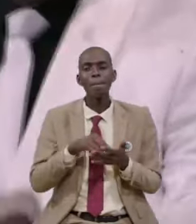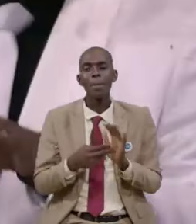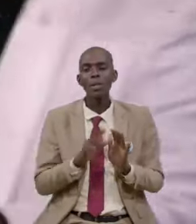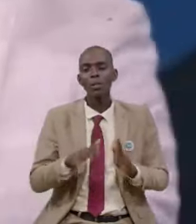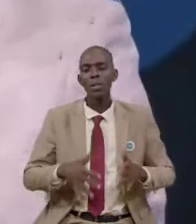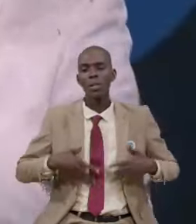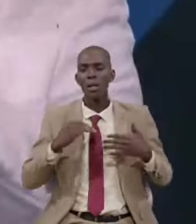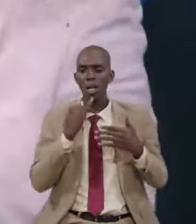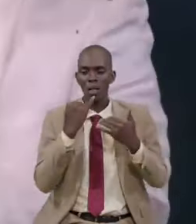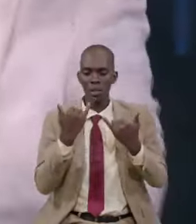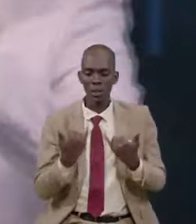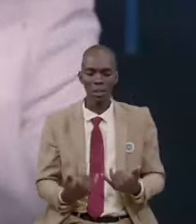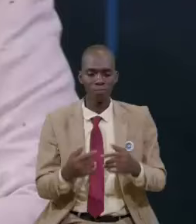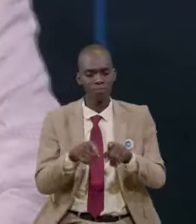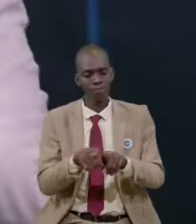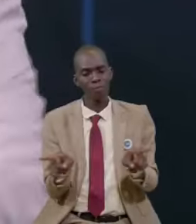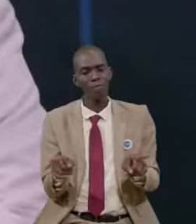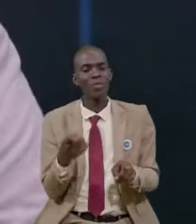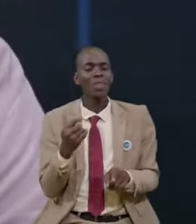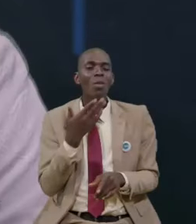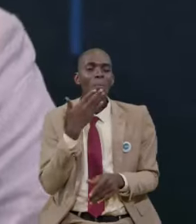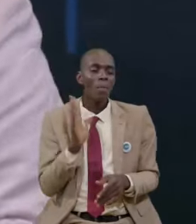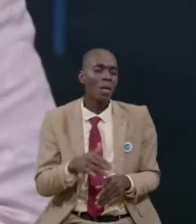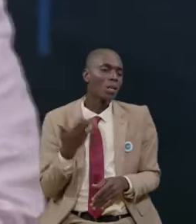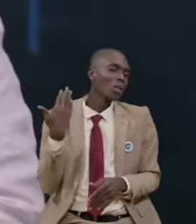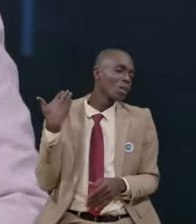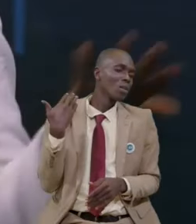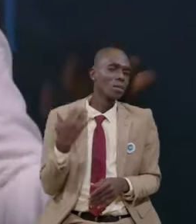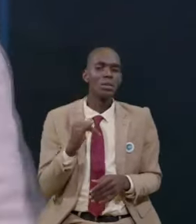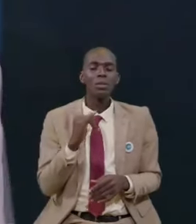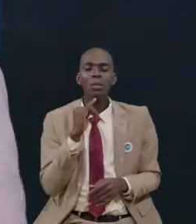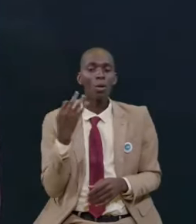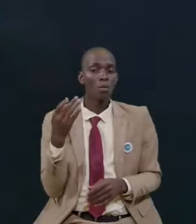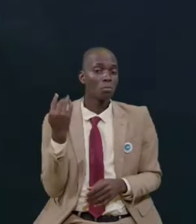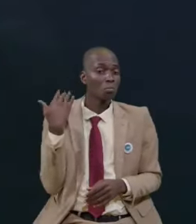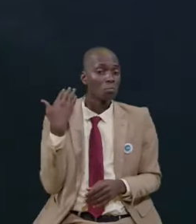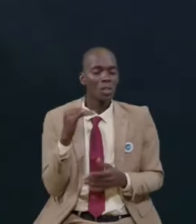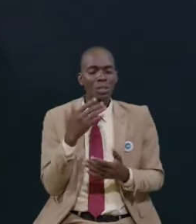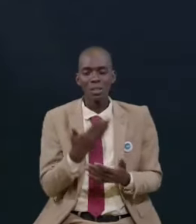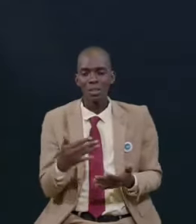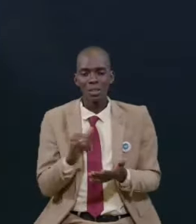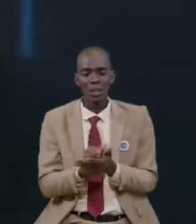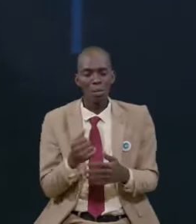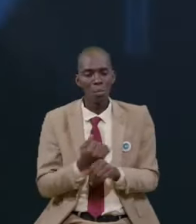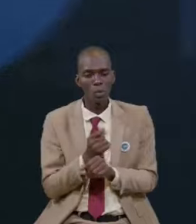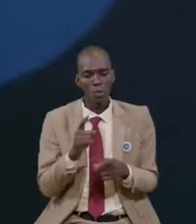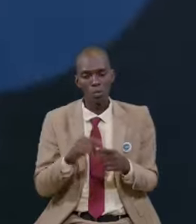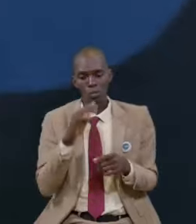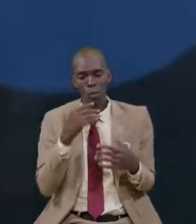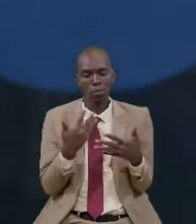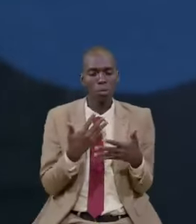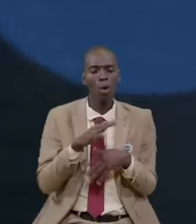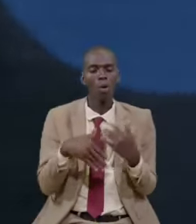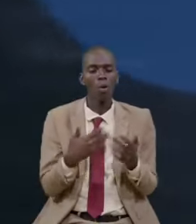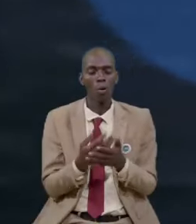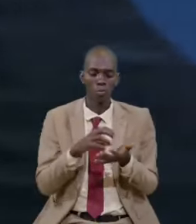the things that made your face to hit the ground, all that is now gone. Now you have the conviction, now you